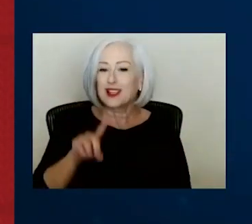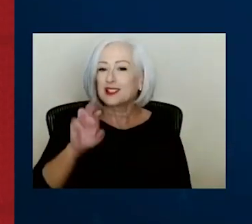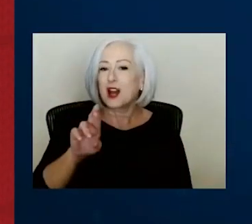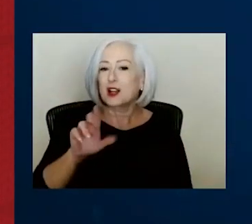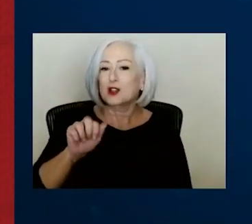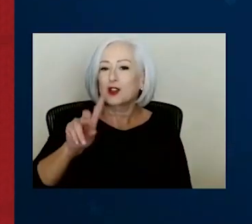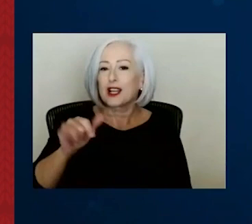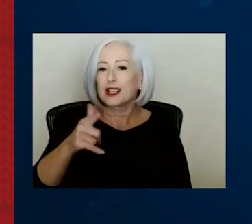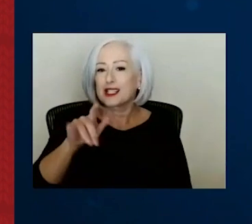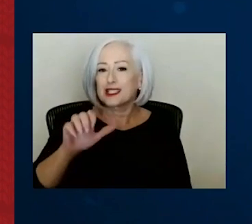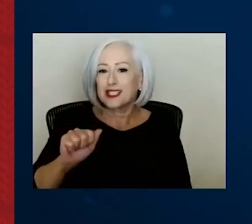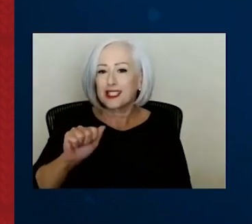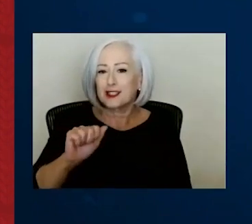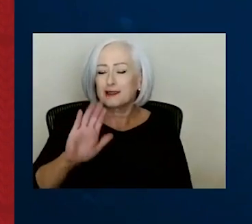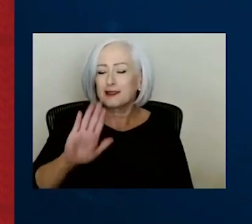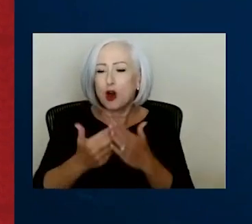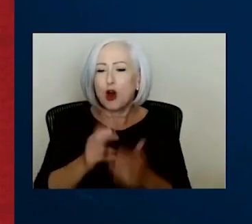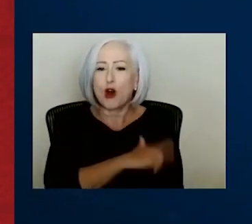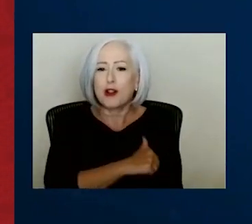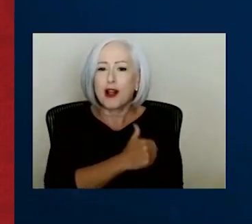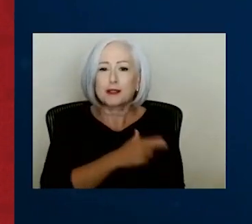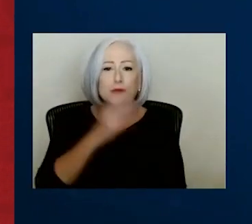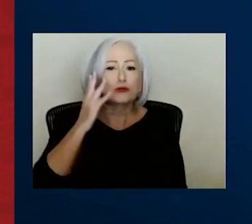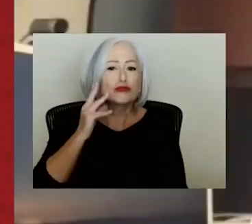the shortage like up at Liberty Hospital?